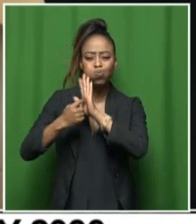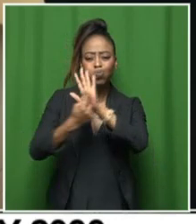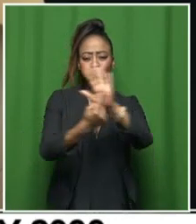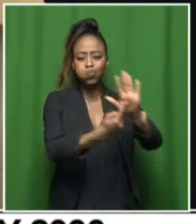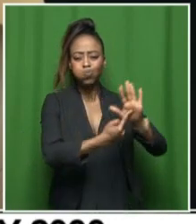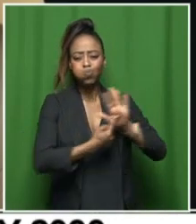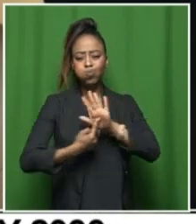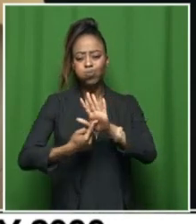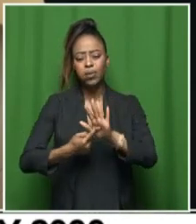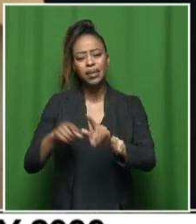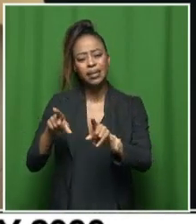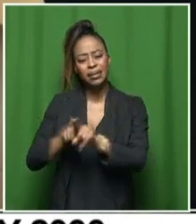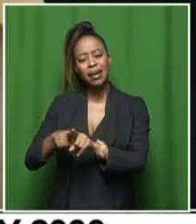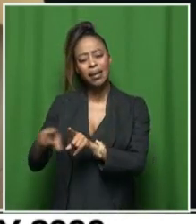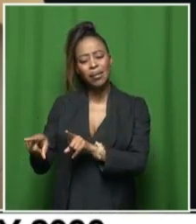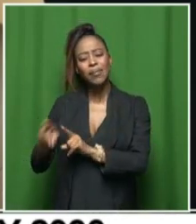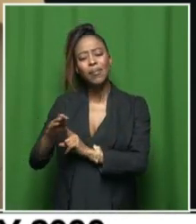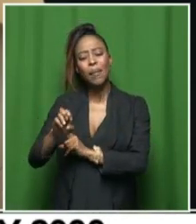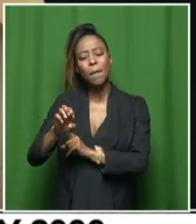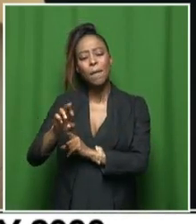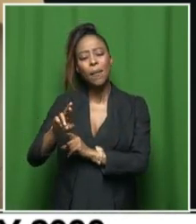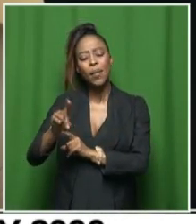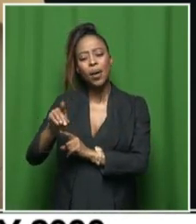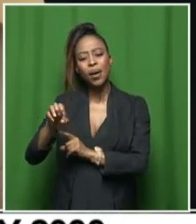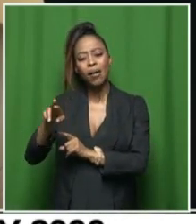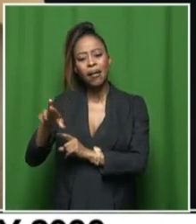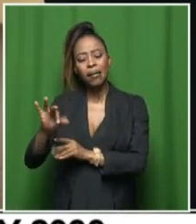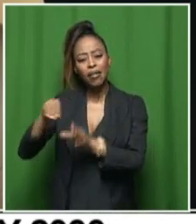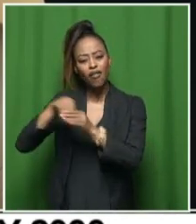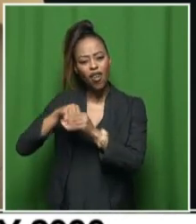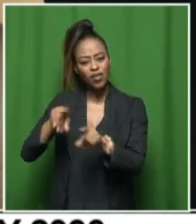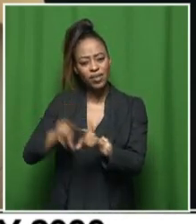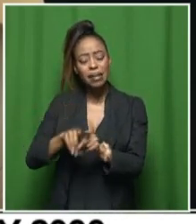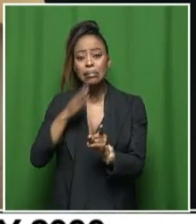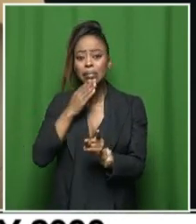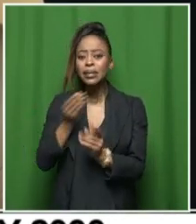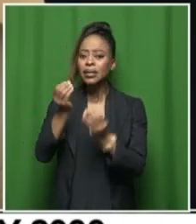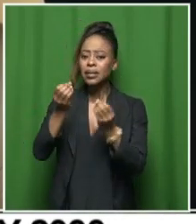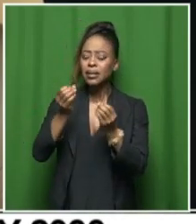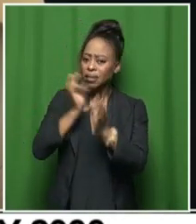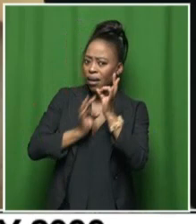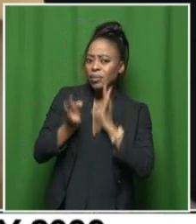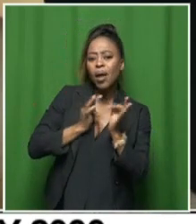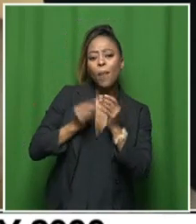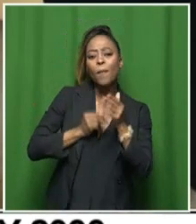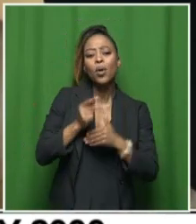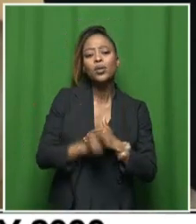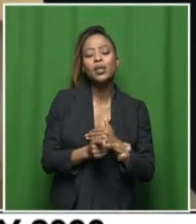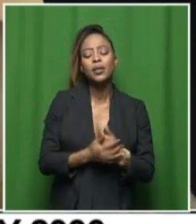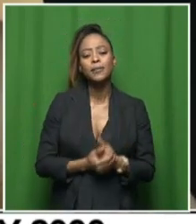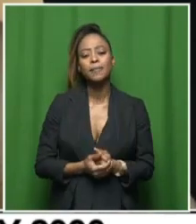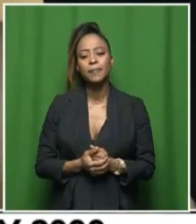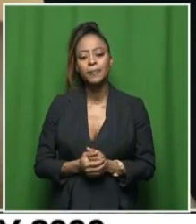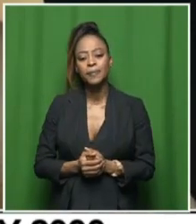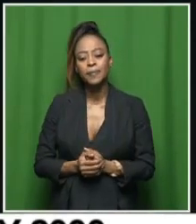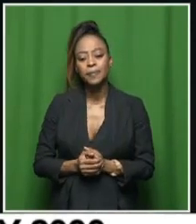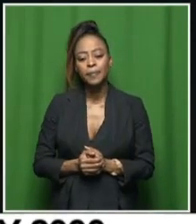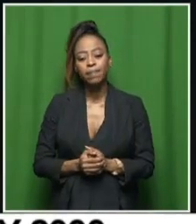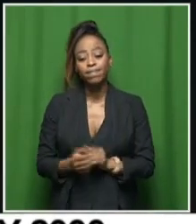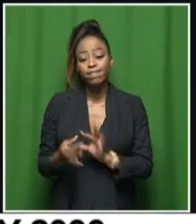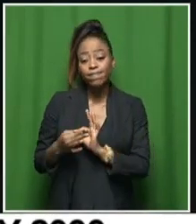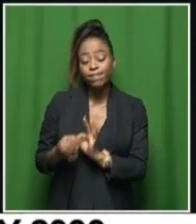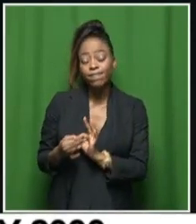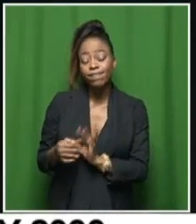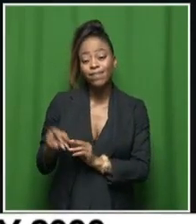the Skimmelkrans boardery was part of this exhibition. Yeah, take us through that project. Yes, I think working with